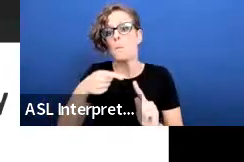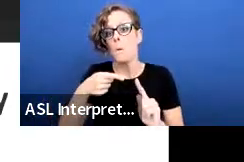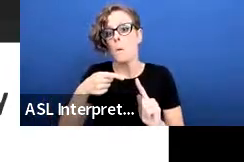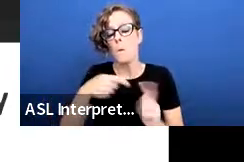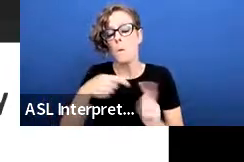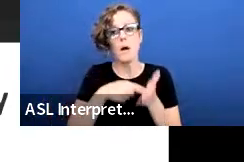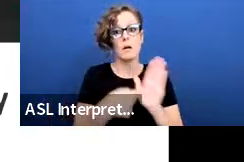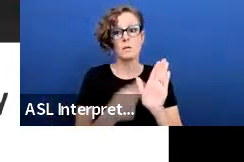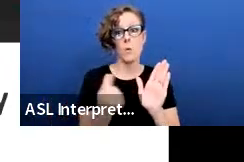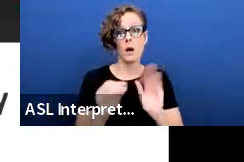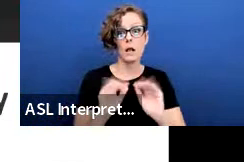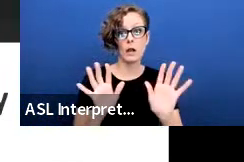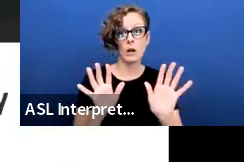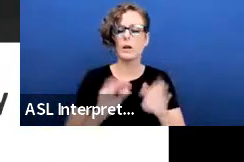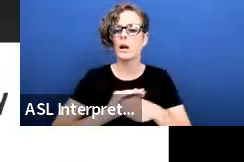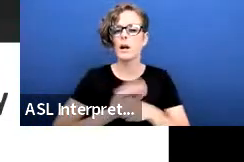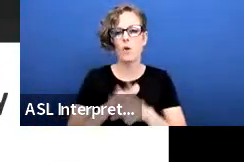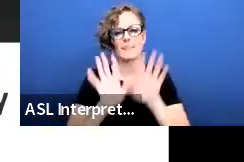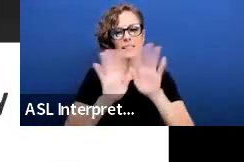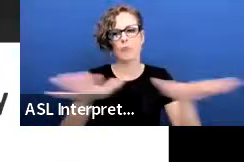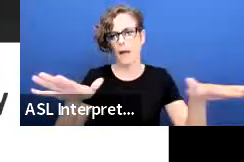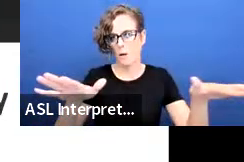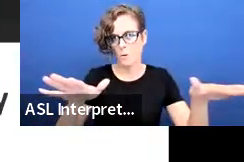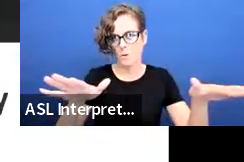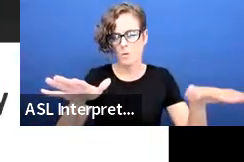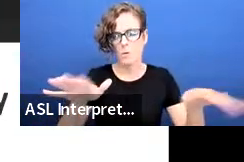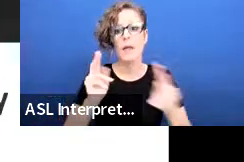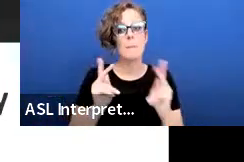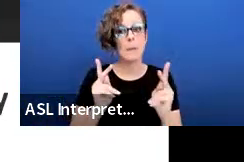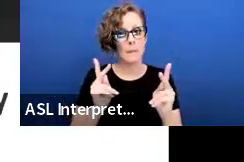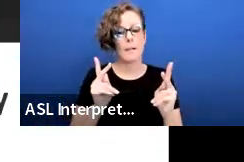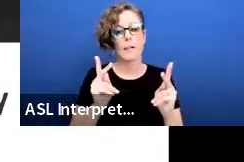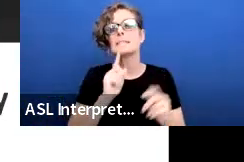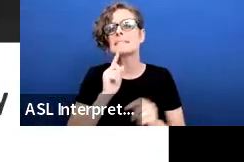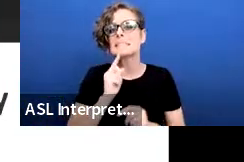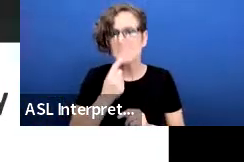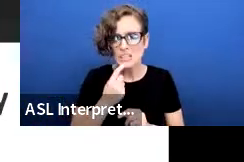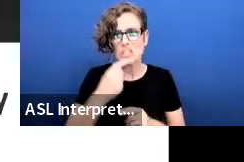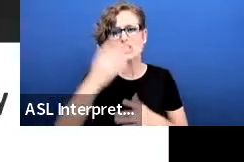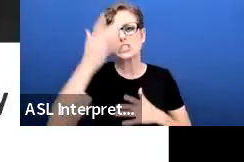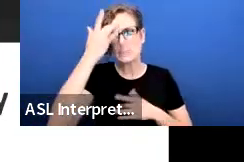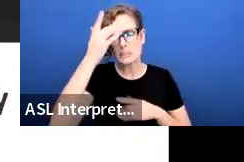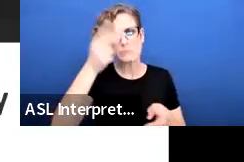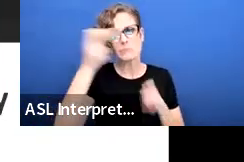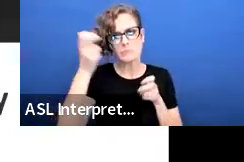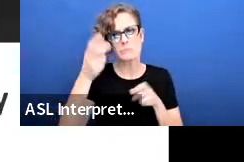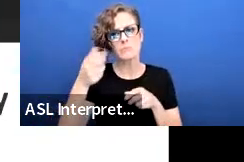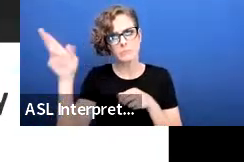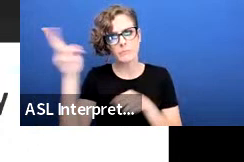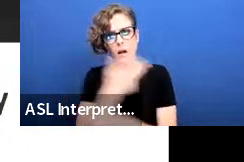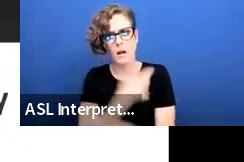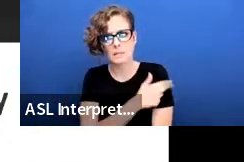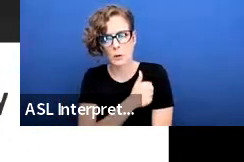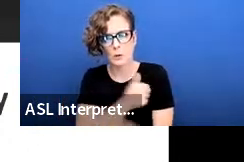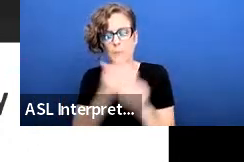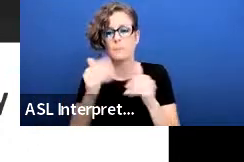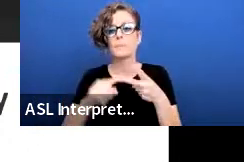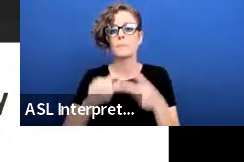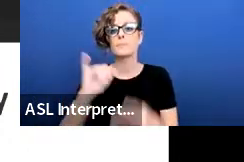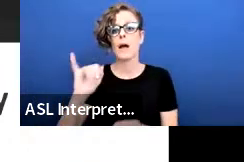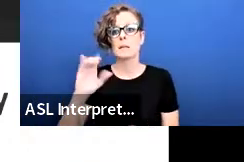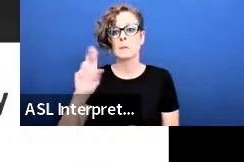but also that we're continuing to get people with severe disease. Intensive care unit, we're